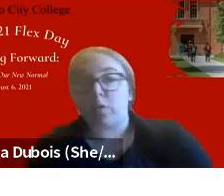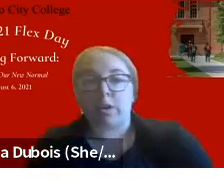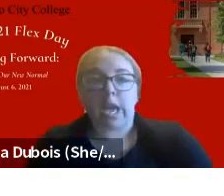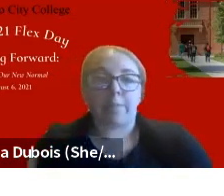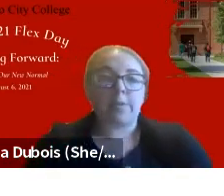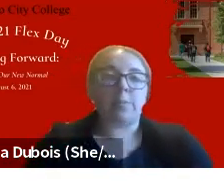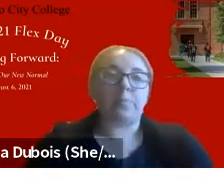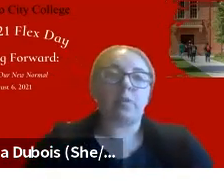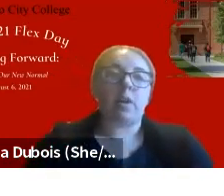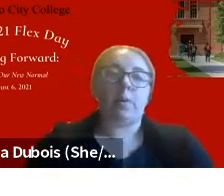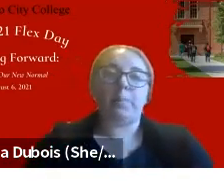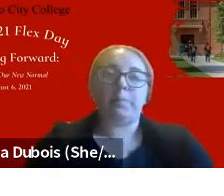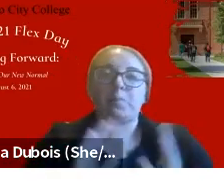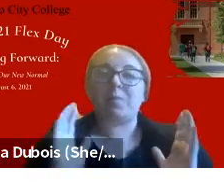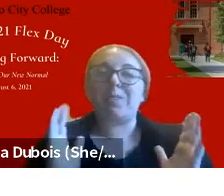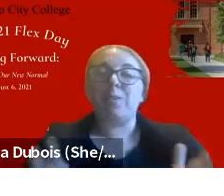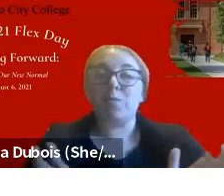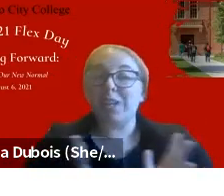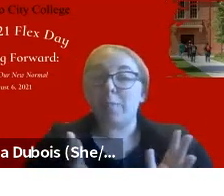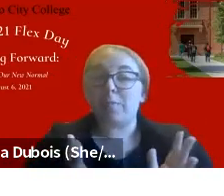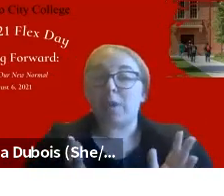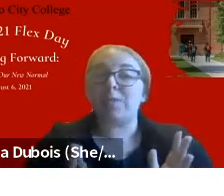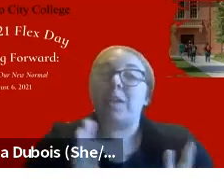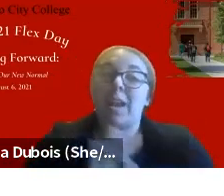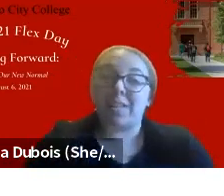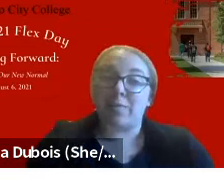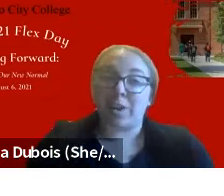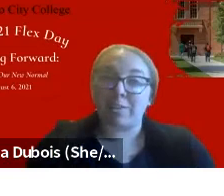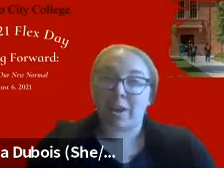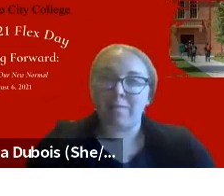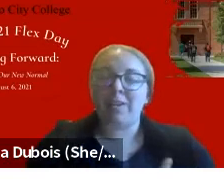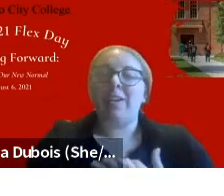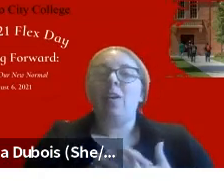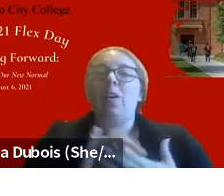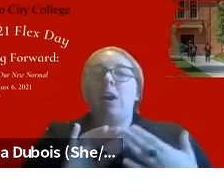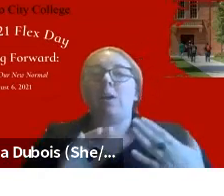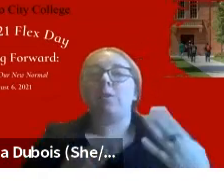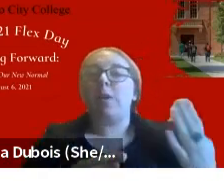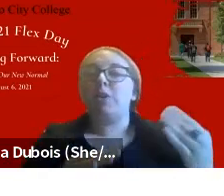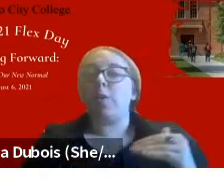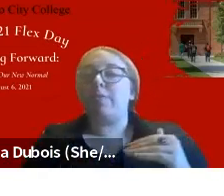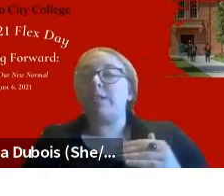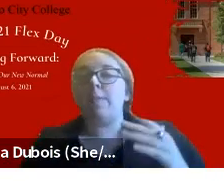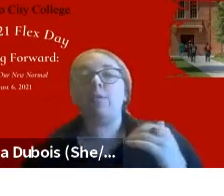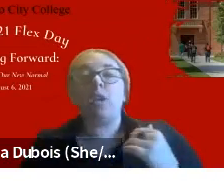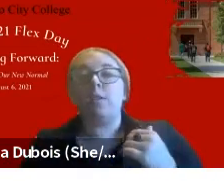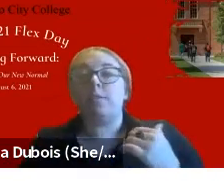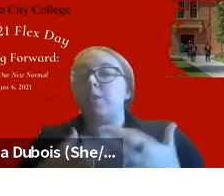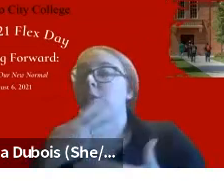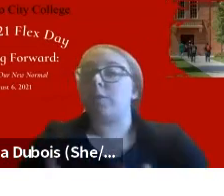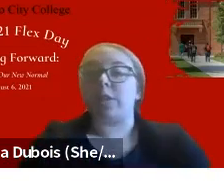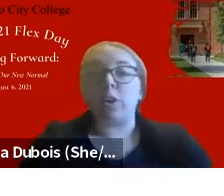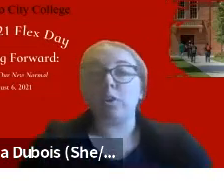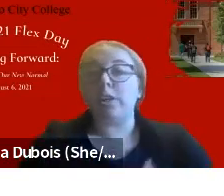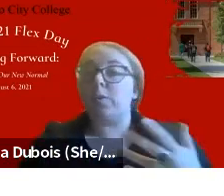number if we're on campus. Really common problems are not asking for enough time. So making sure you have that time if you need